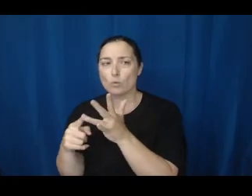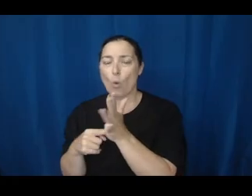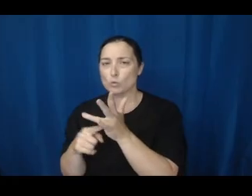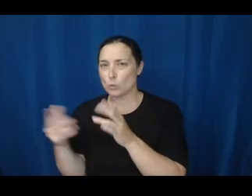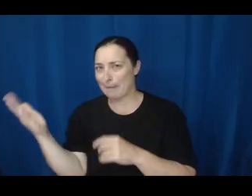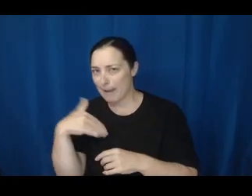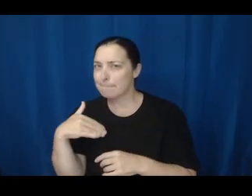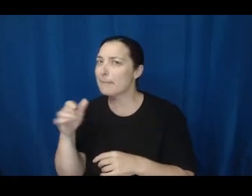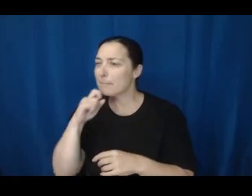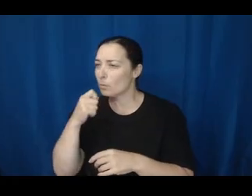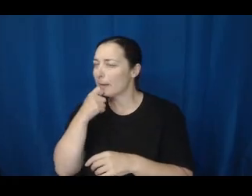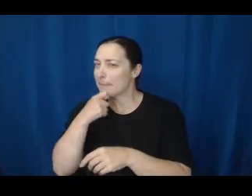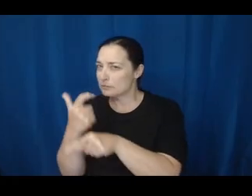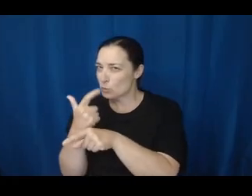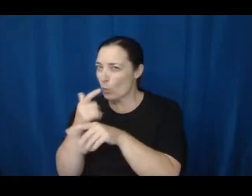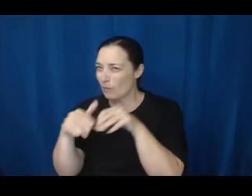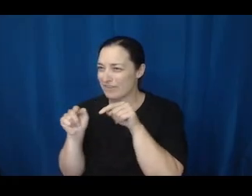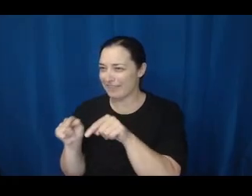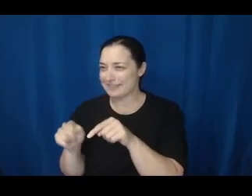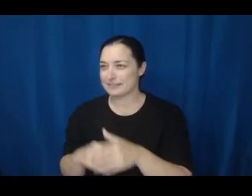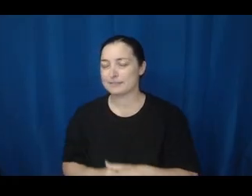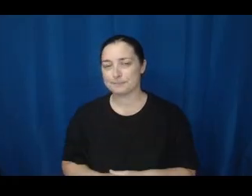before we get into what needs to be done.